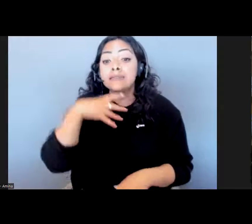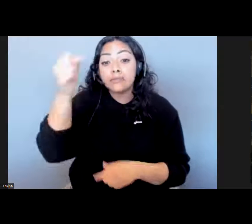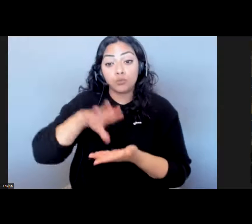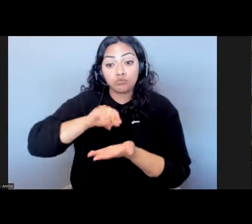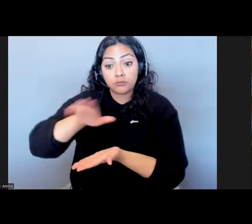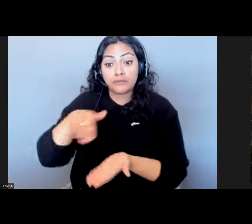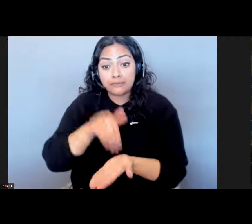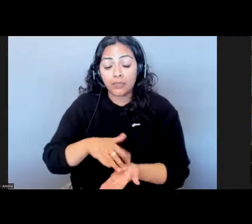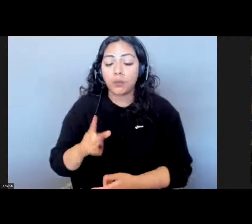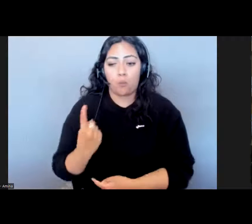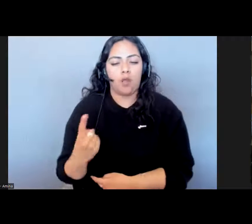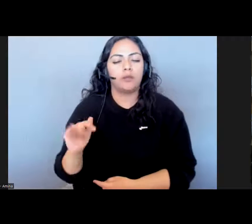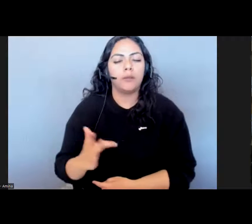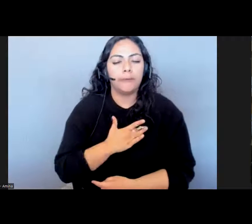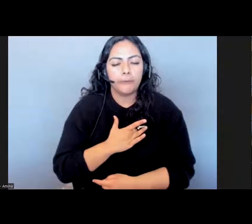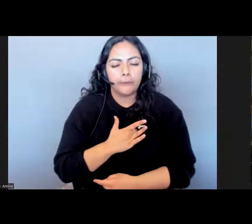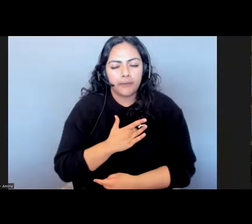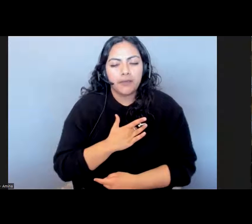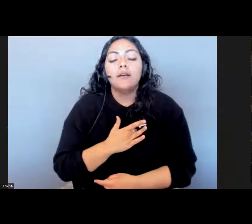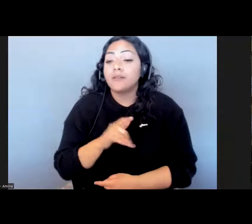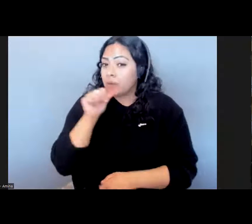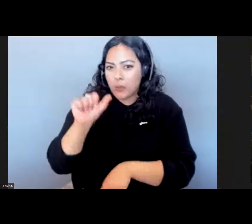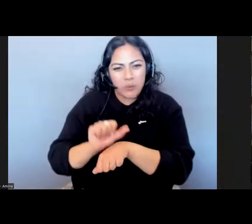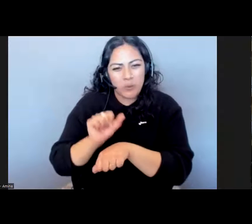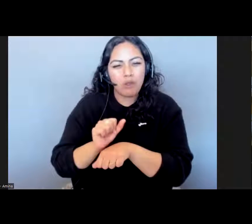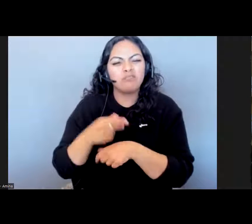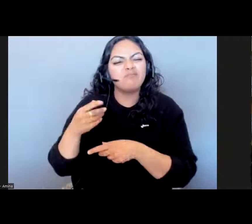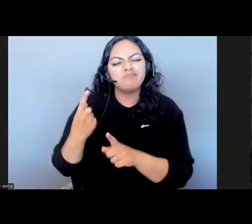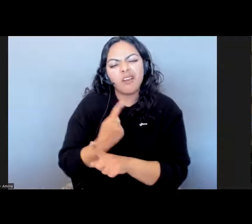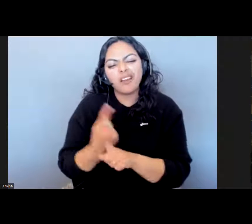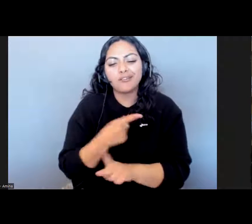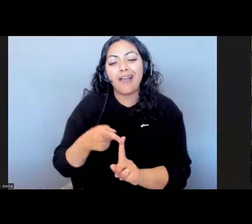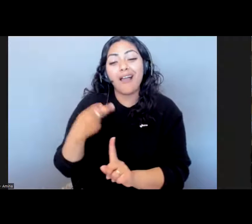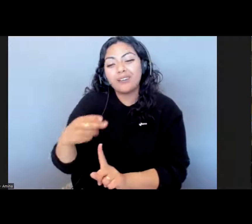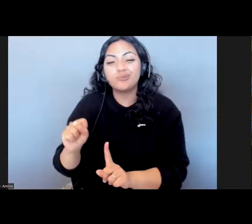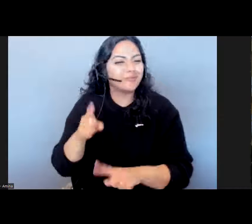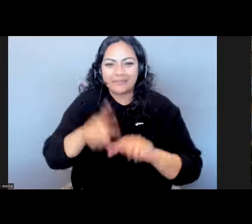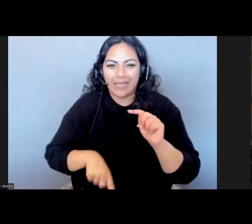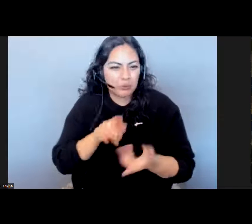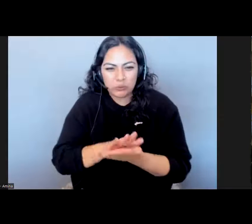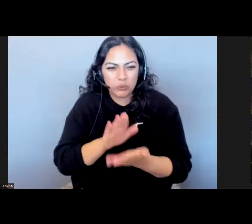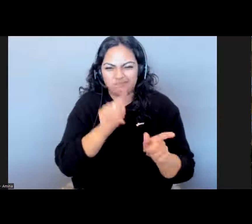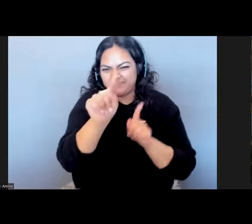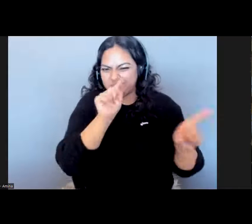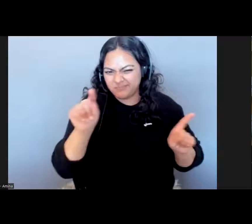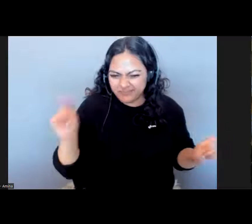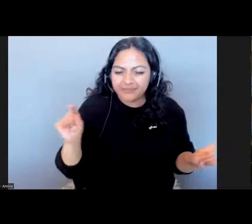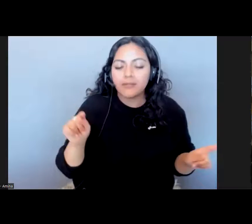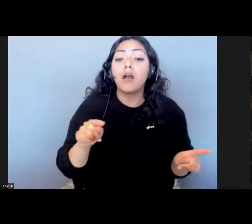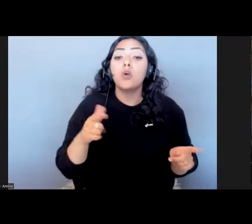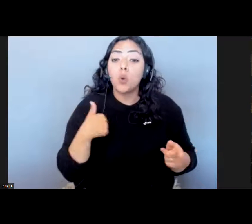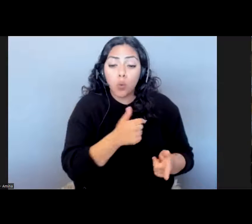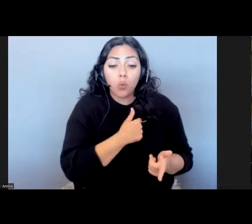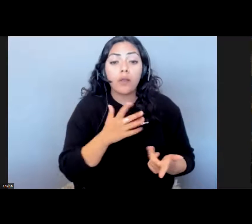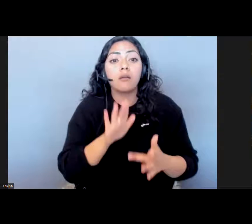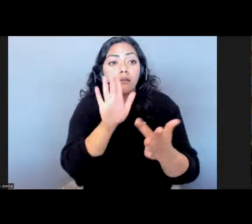because they don't work in a traditional setting in high school, they're unable to be in school, but rather than us always reaching out